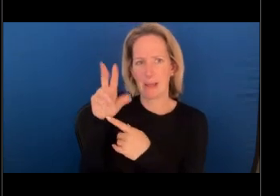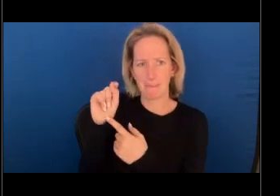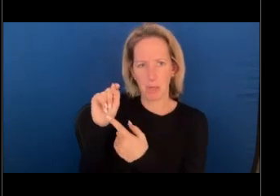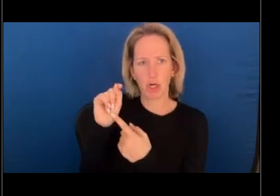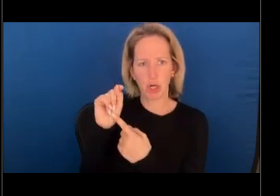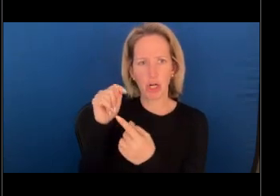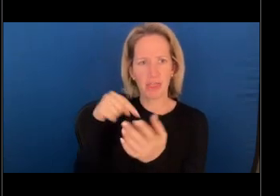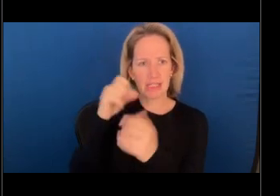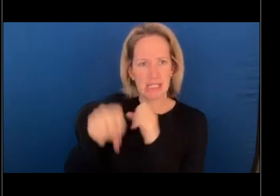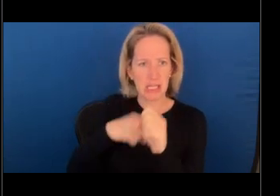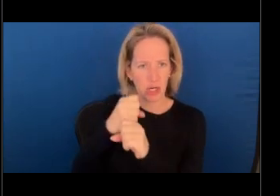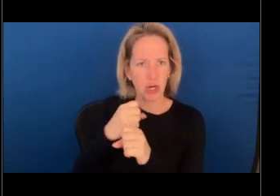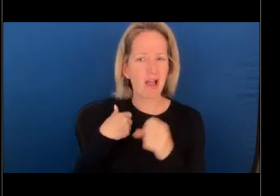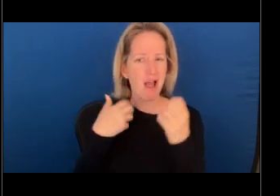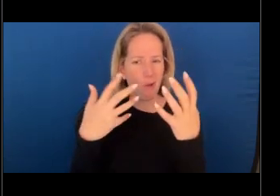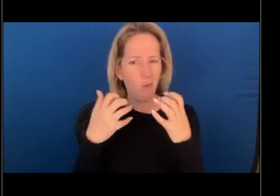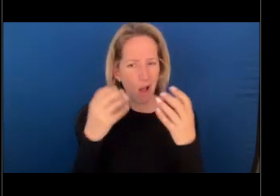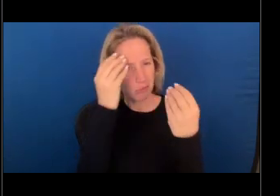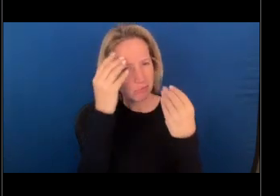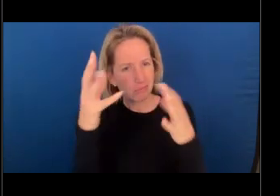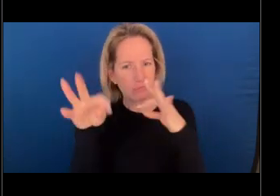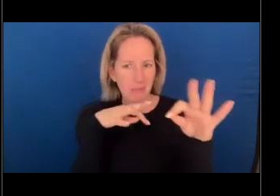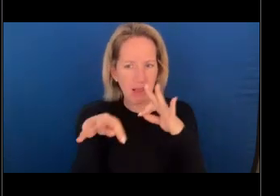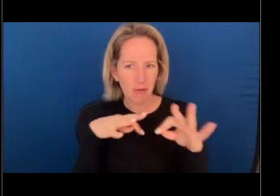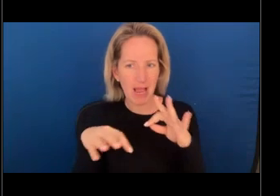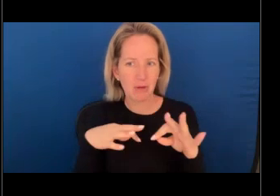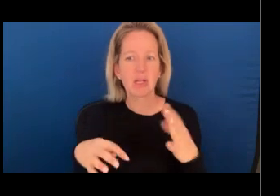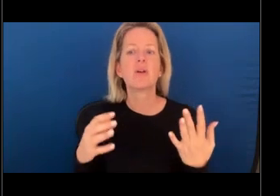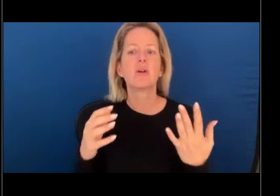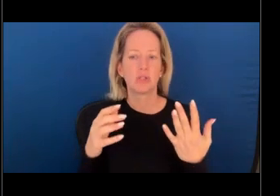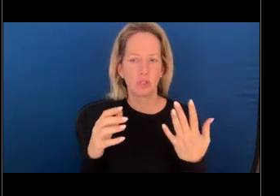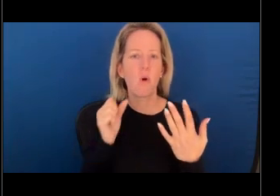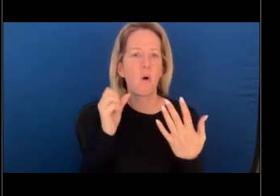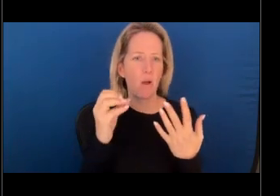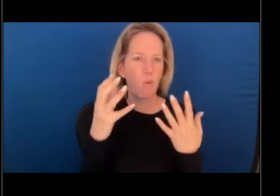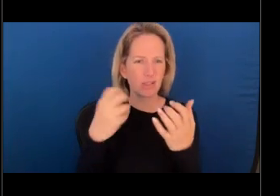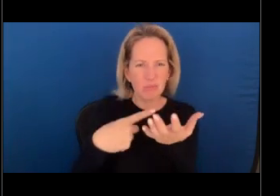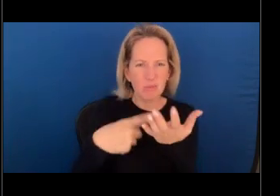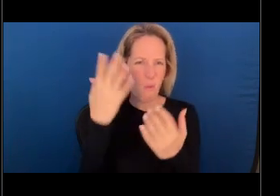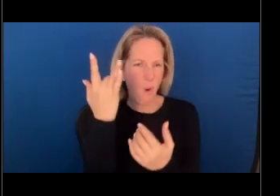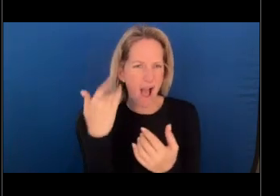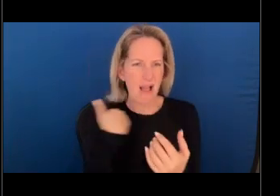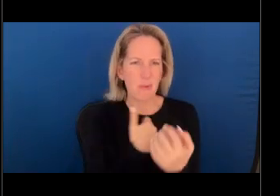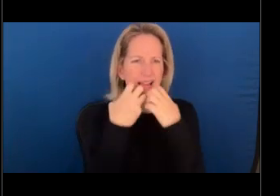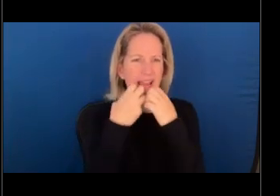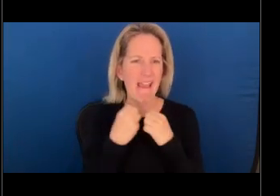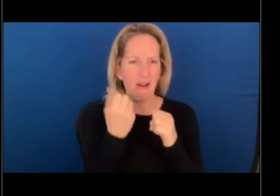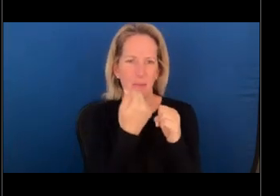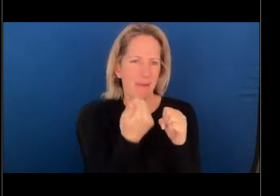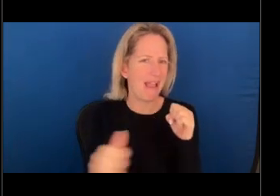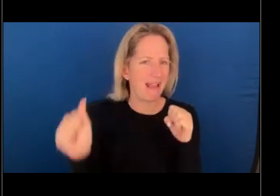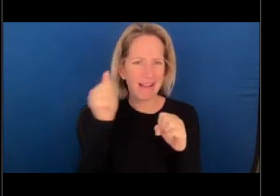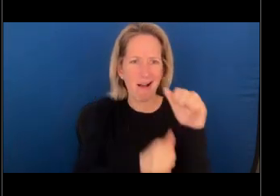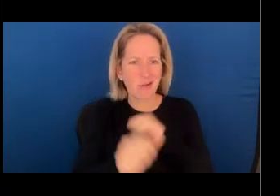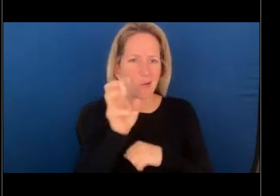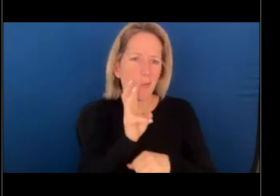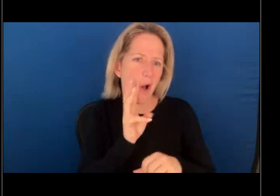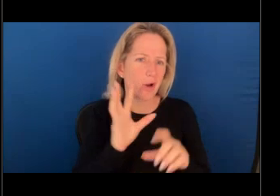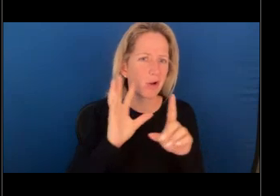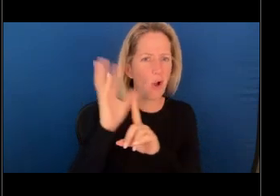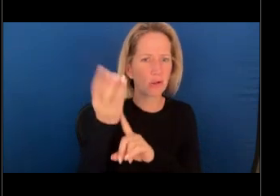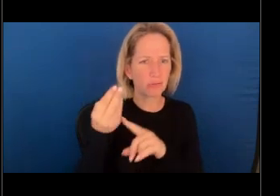I want to give a little bit of background of A, why we care about underwater cultural heritage, and B, why we decided to focus on